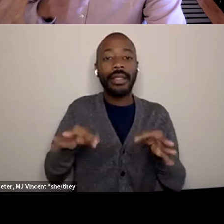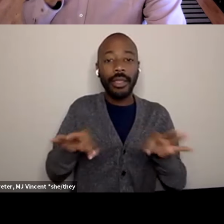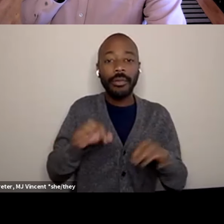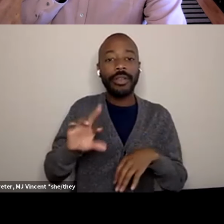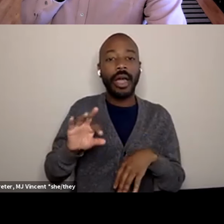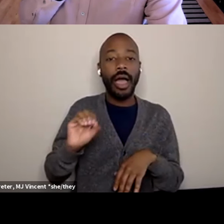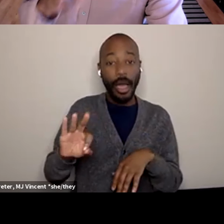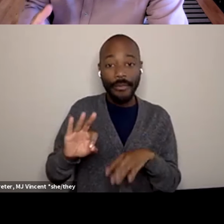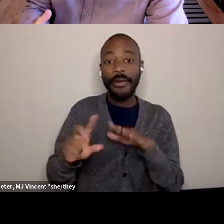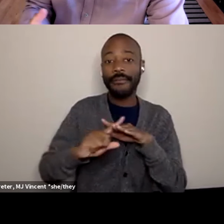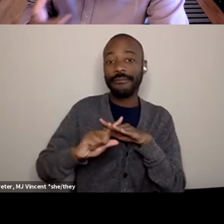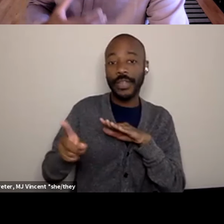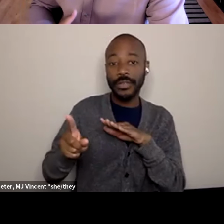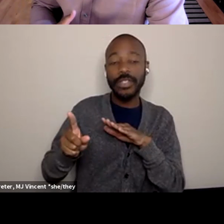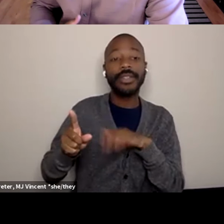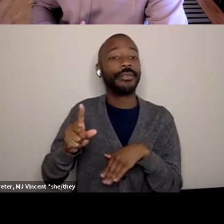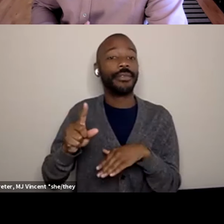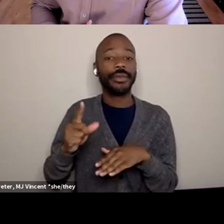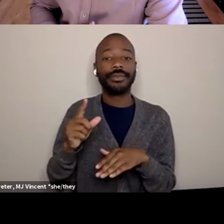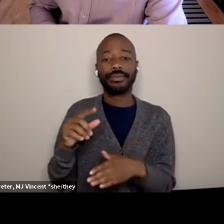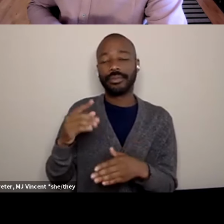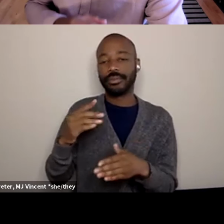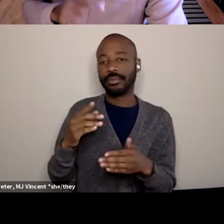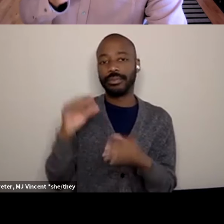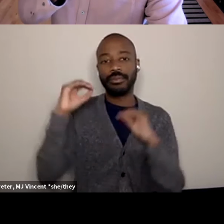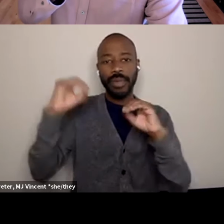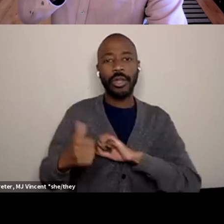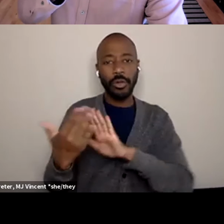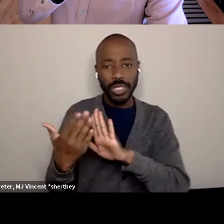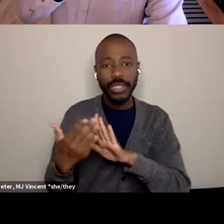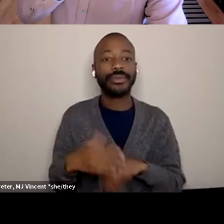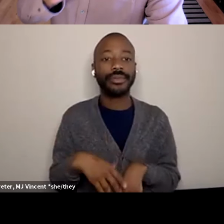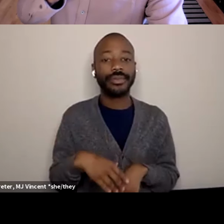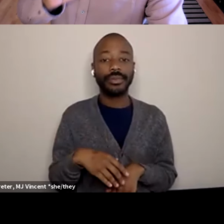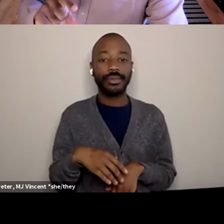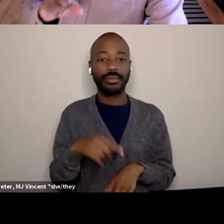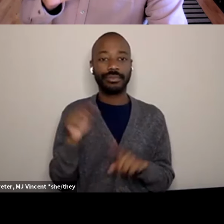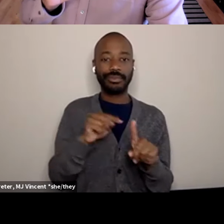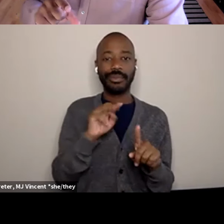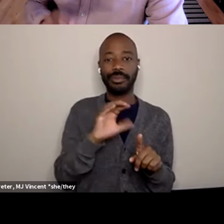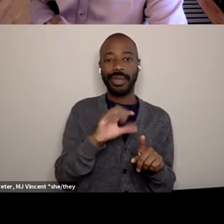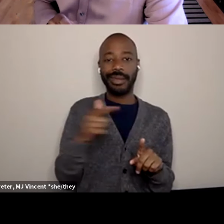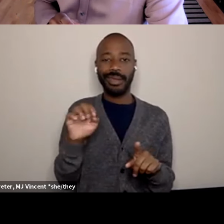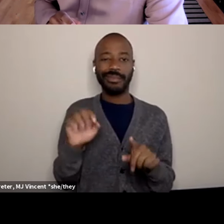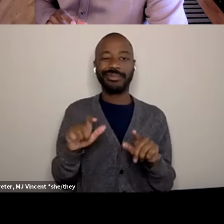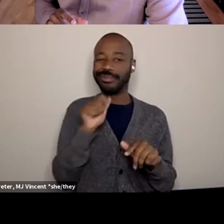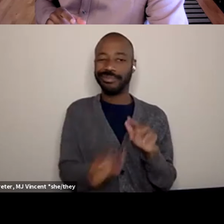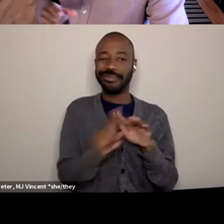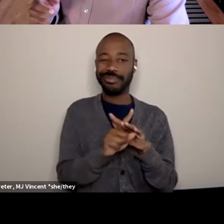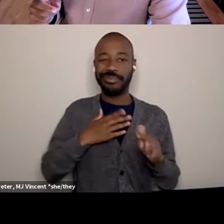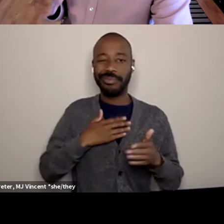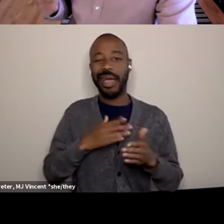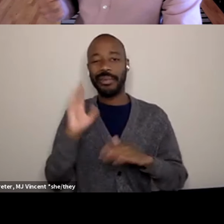all. The story of Tessie McGee was not in my dissertation, but I only encountered the story of Tessie McGee